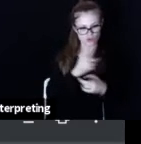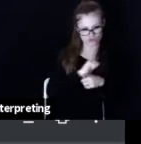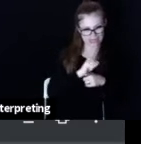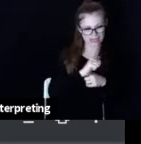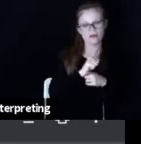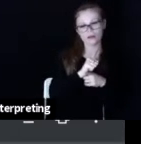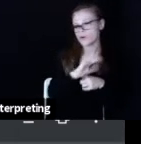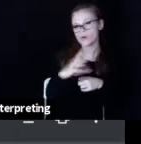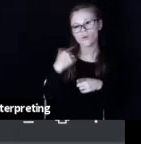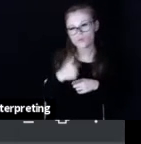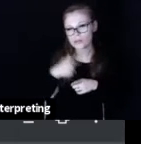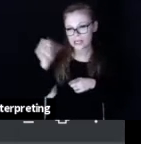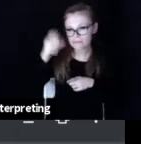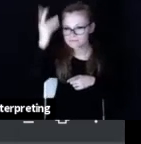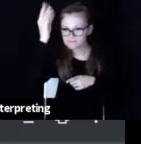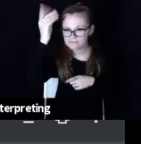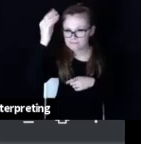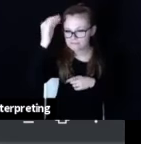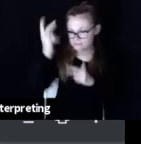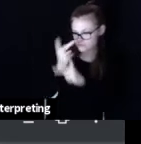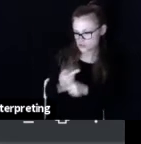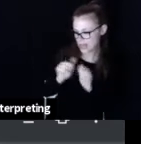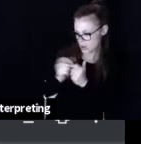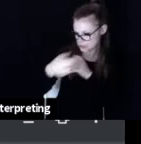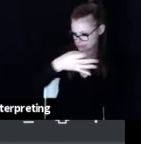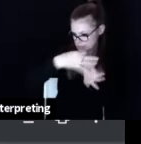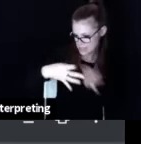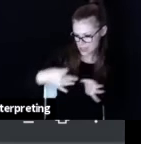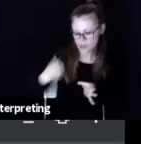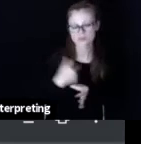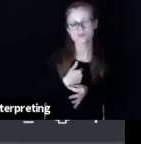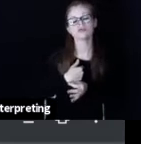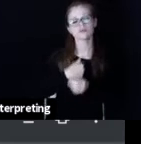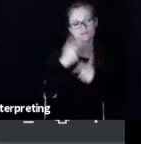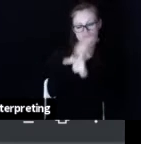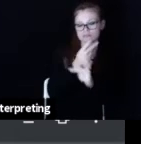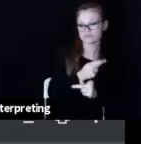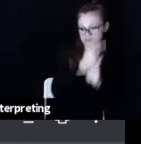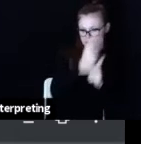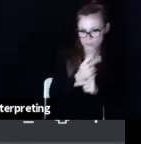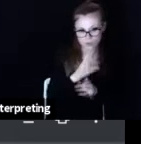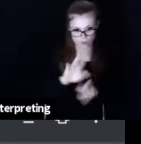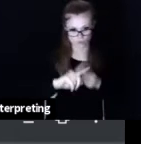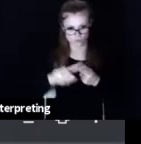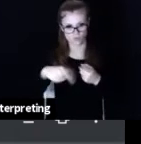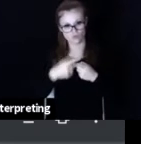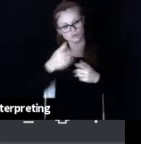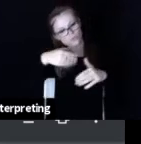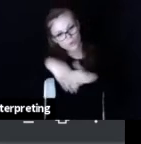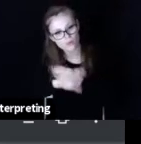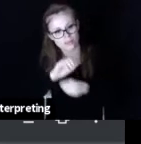us. That said, when you can come into your visit and your way of explaining what's going on in your